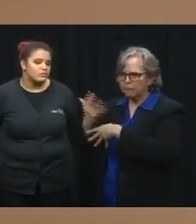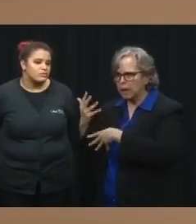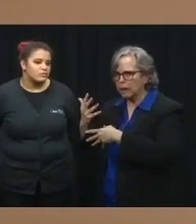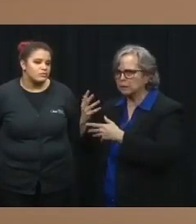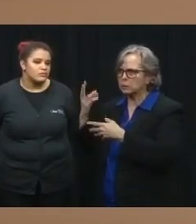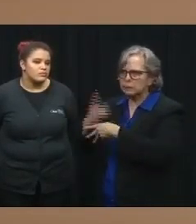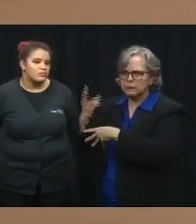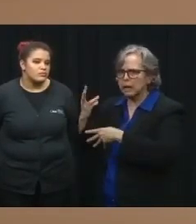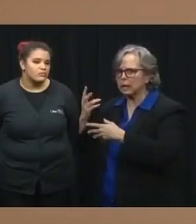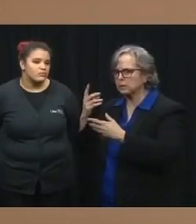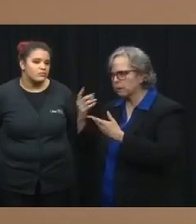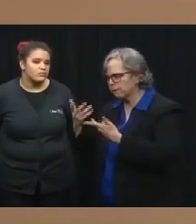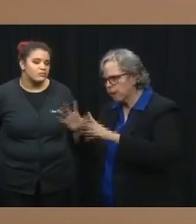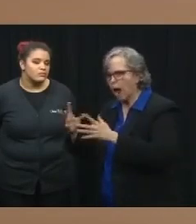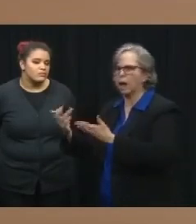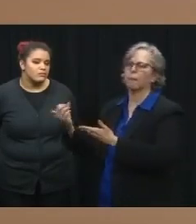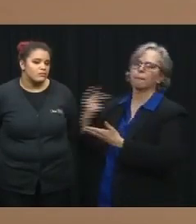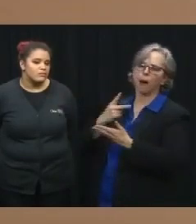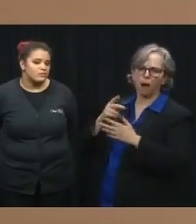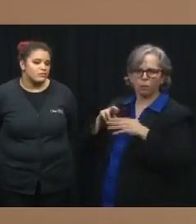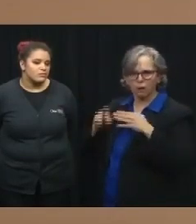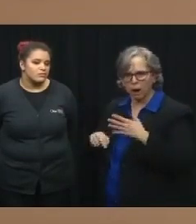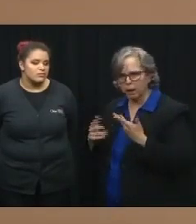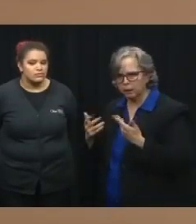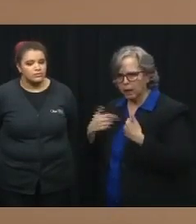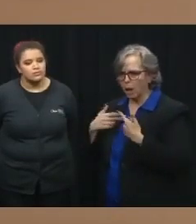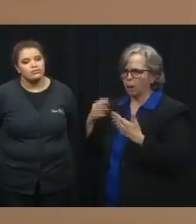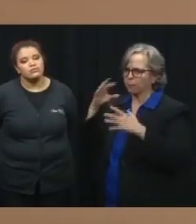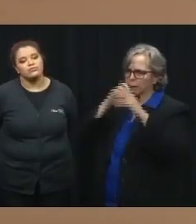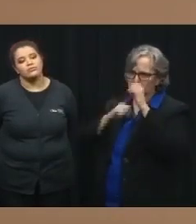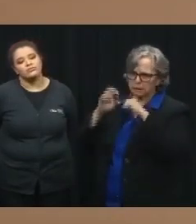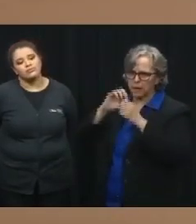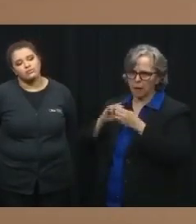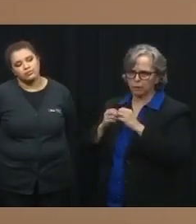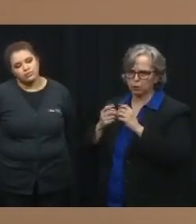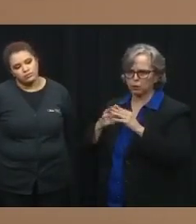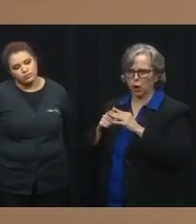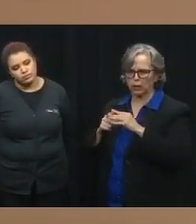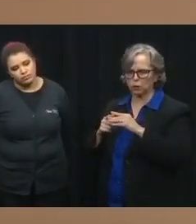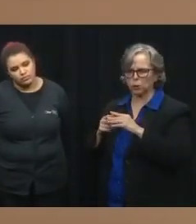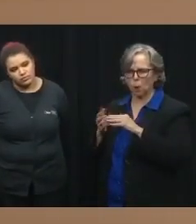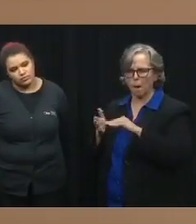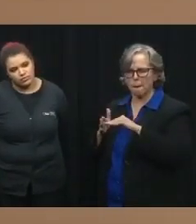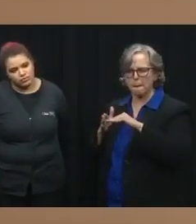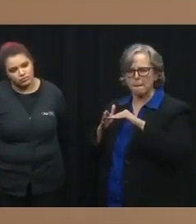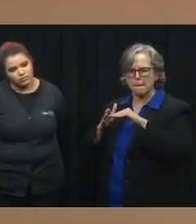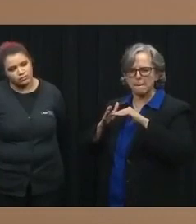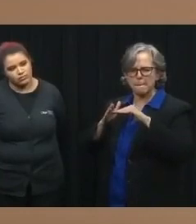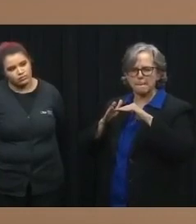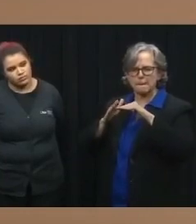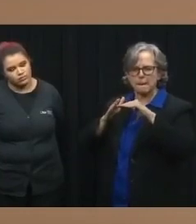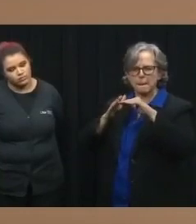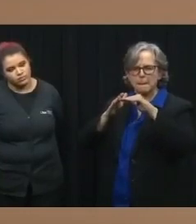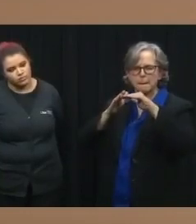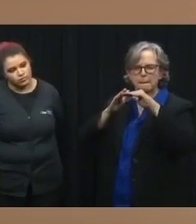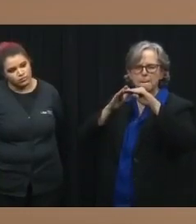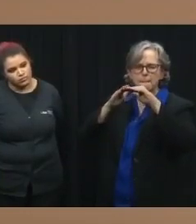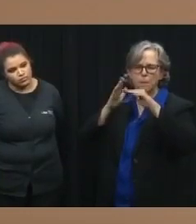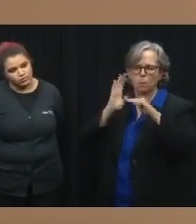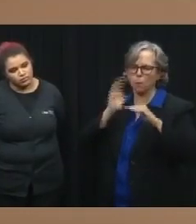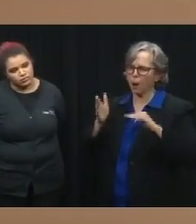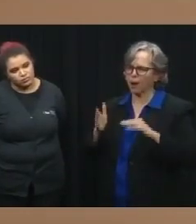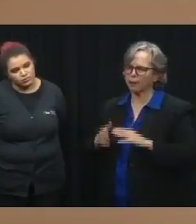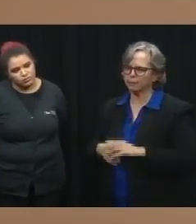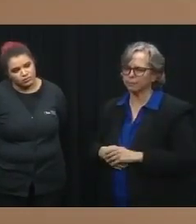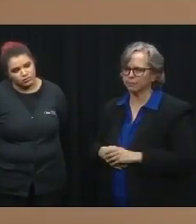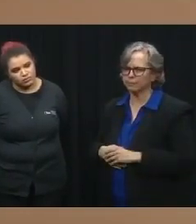from the private sector that then drives those numbers up. So it's just, we are going to have to, when I showed those graphs earlier,